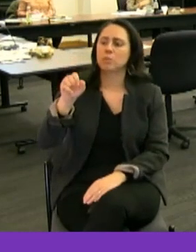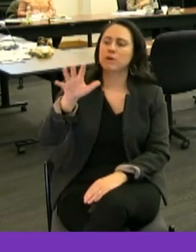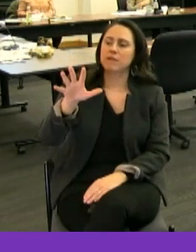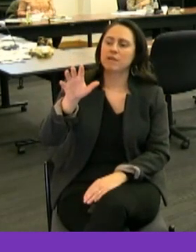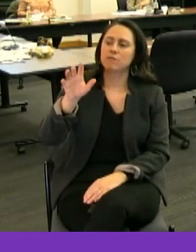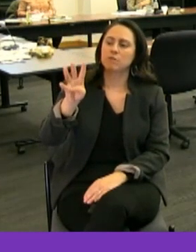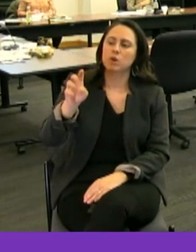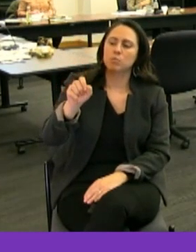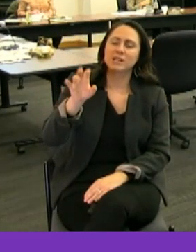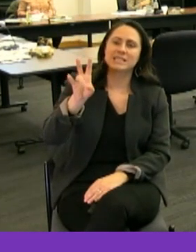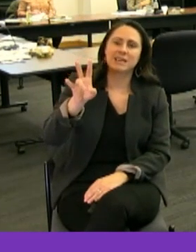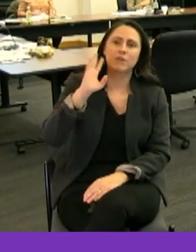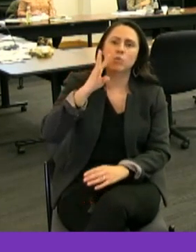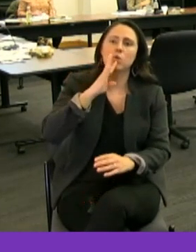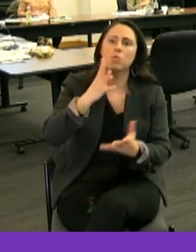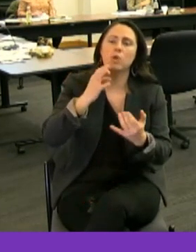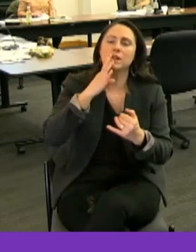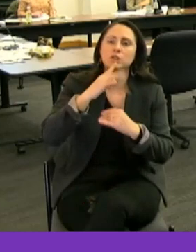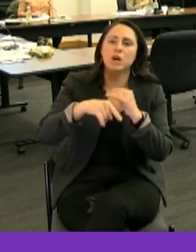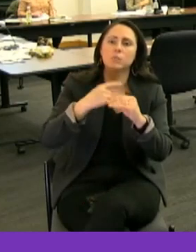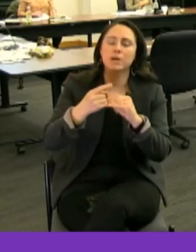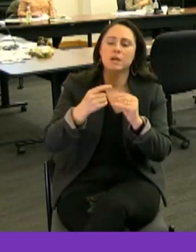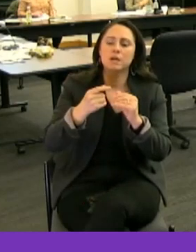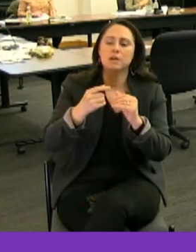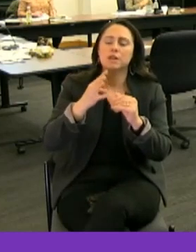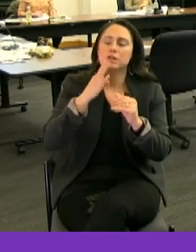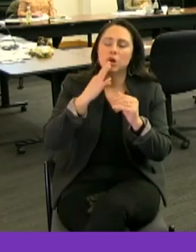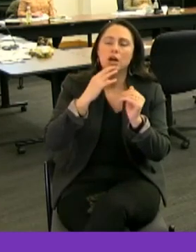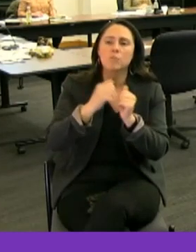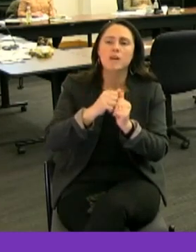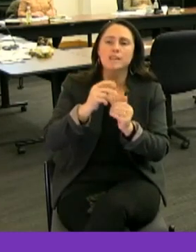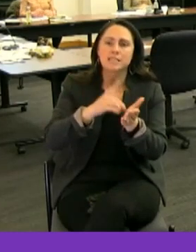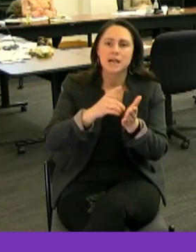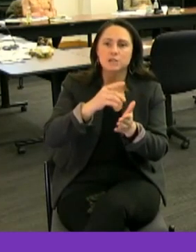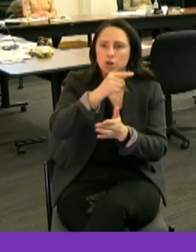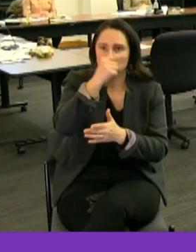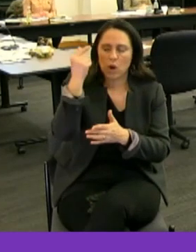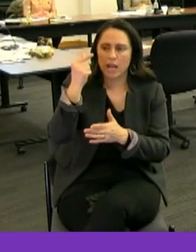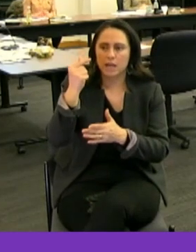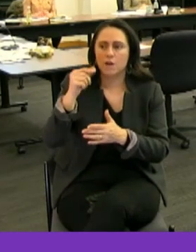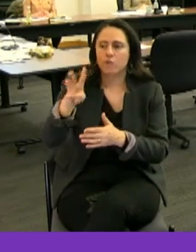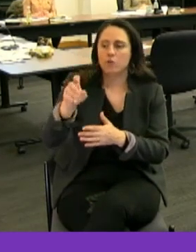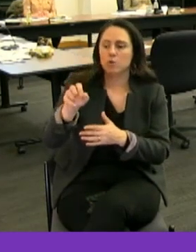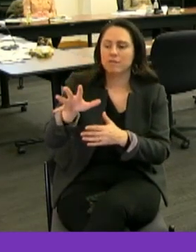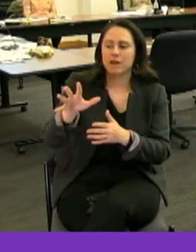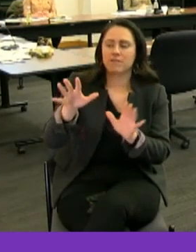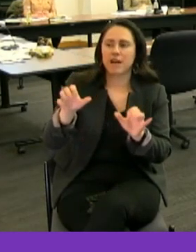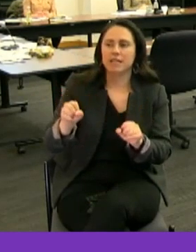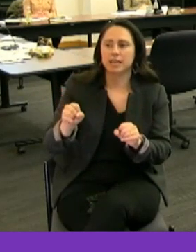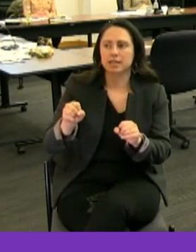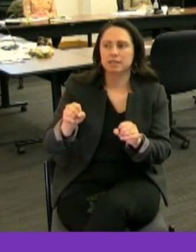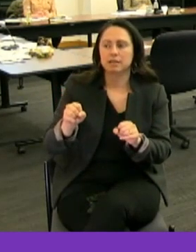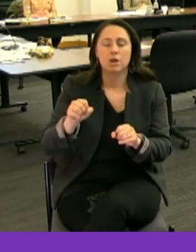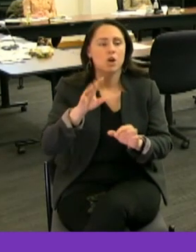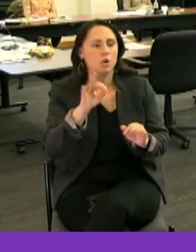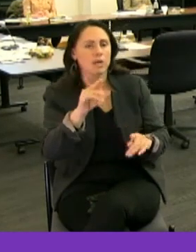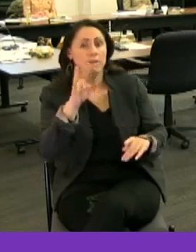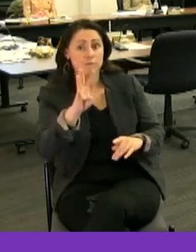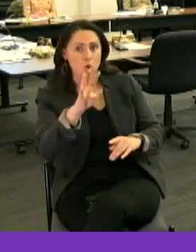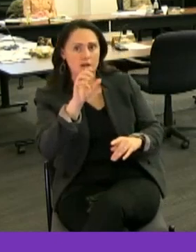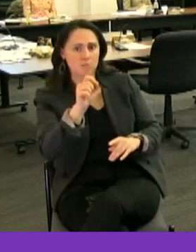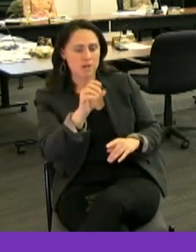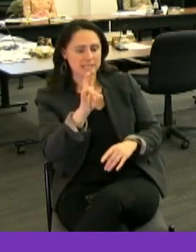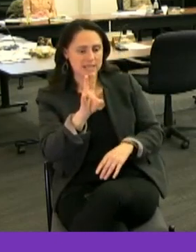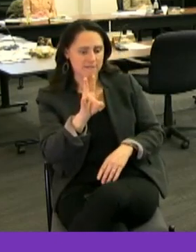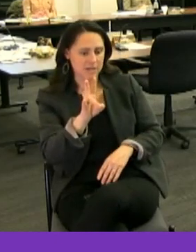4.7. 4.7, you'll want to talk to Dr. Gray. That's the one I would like to discuss. Okay, 4.5, I can talk to that. Yeah. 4.7. Okay.